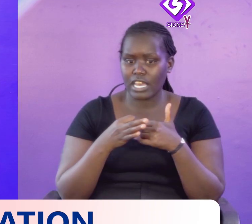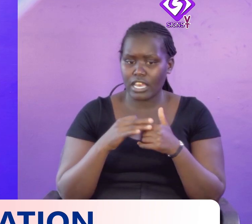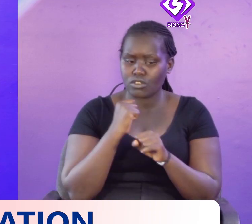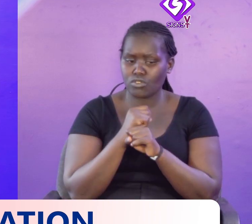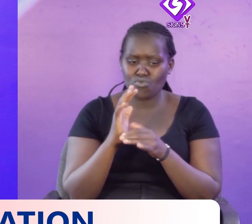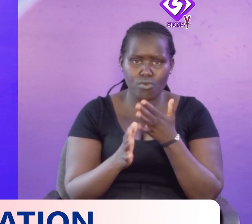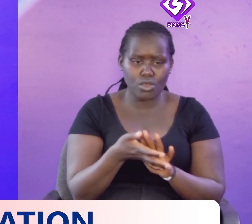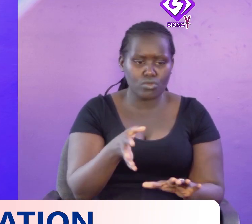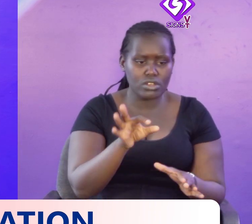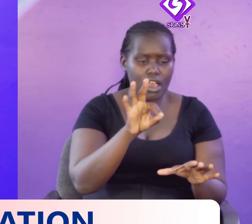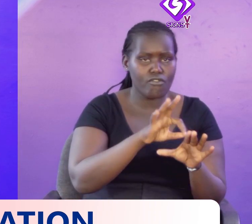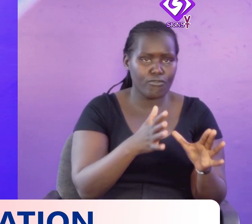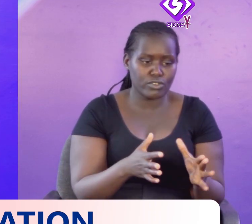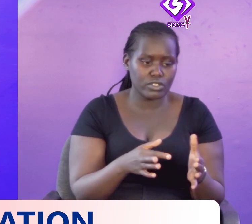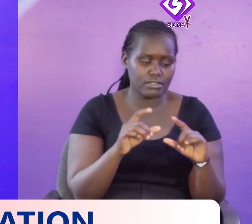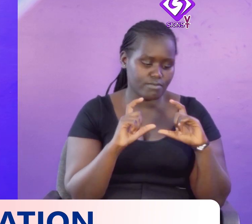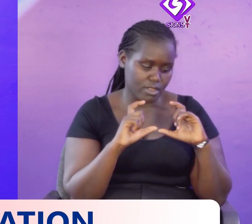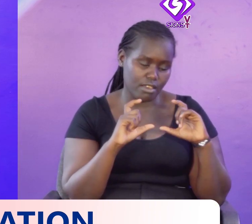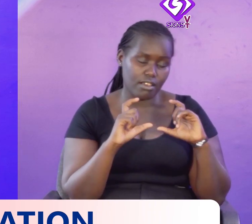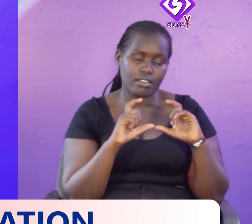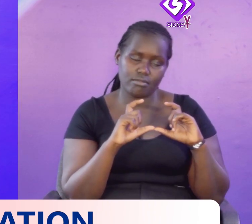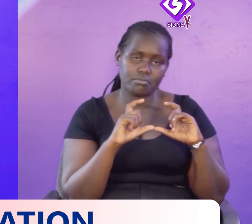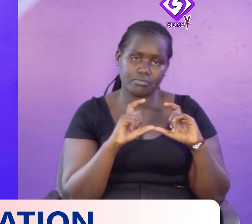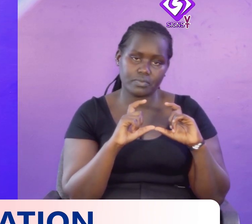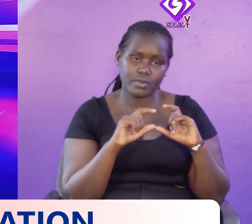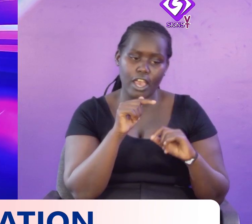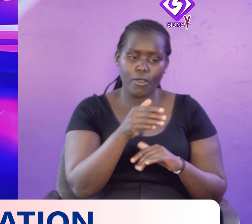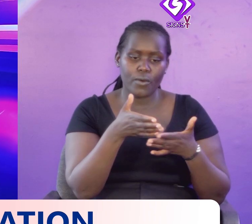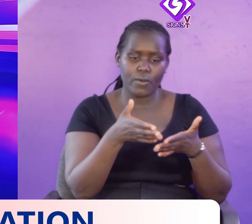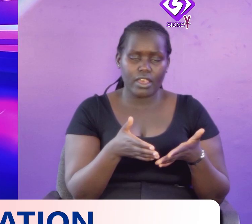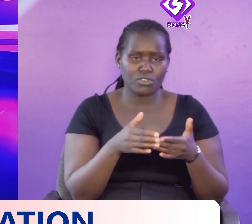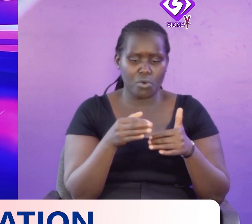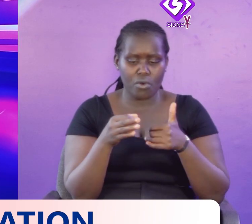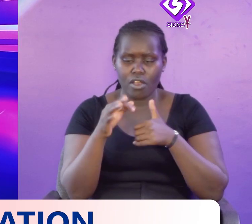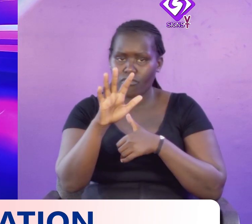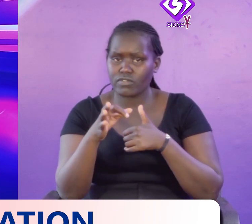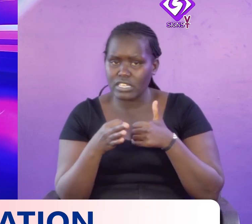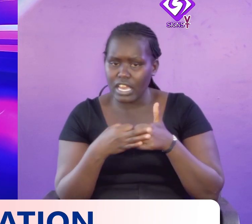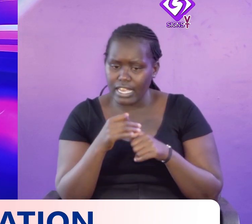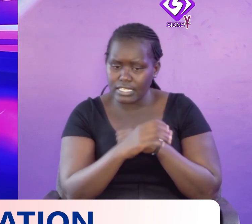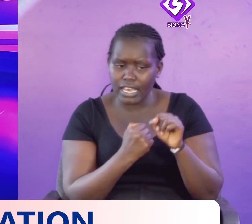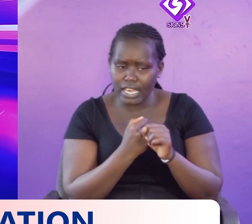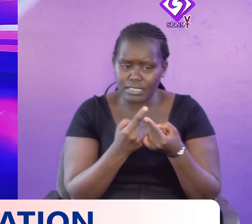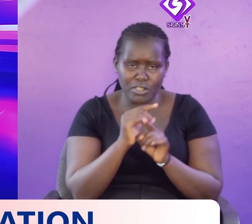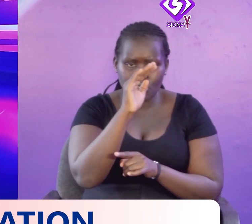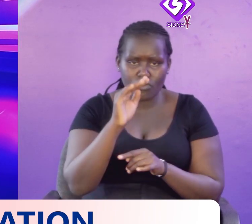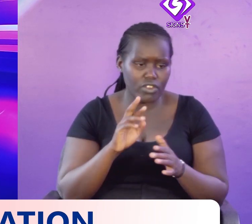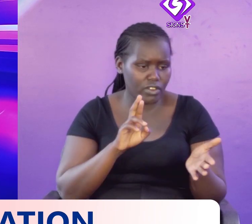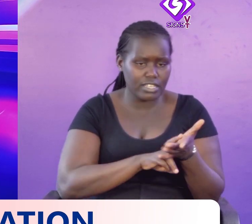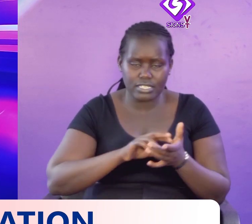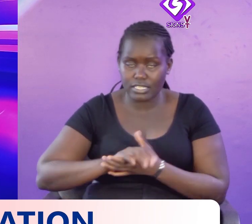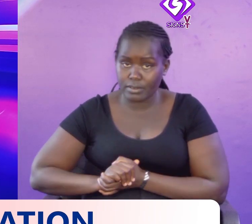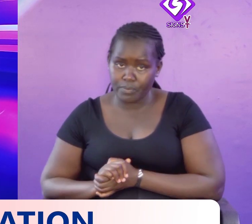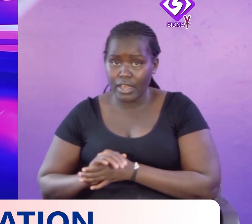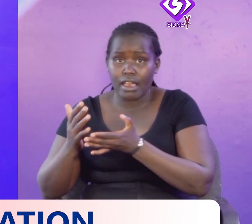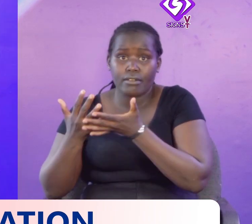voter's card, or umekuwa mpaka 58 years na hujai register? It's some kind of despair.